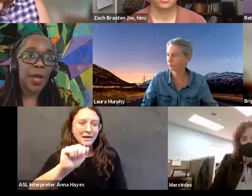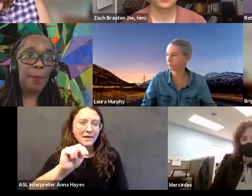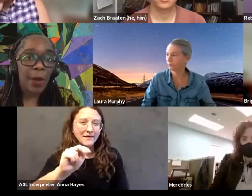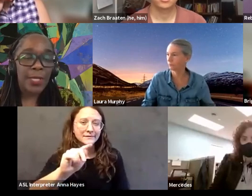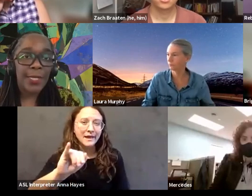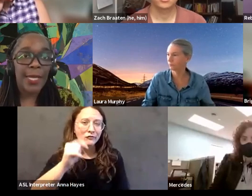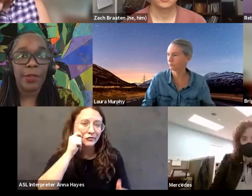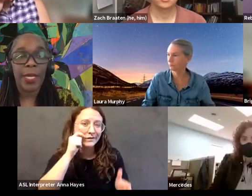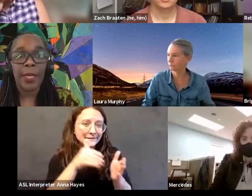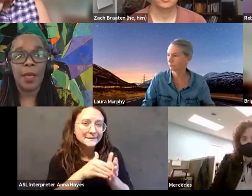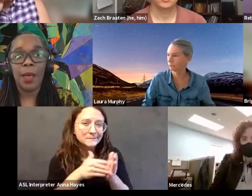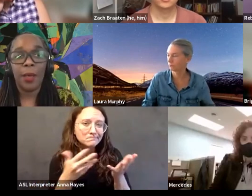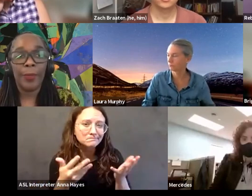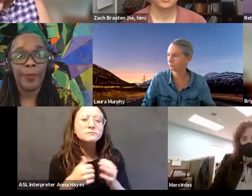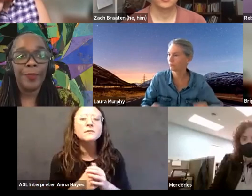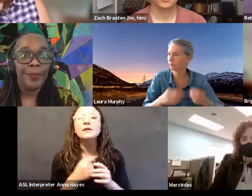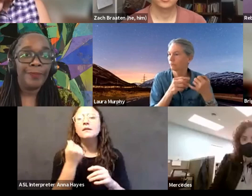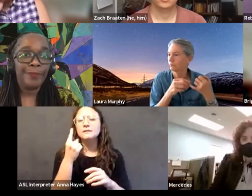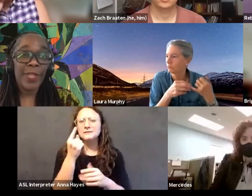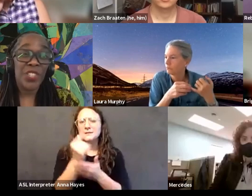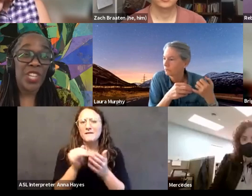similar, you know, about decentering,